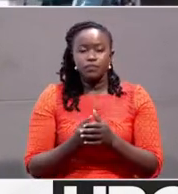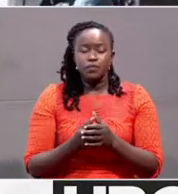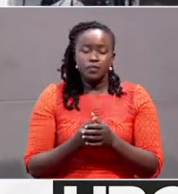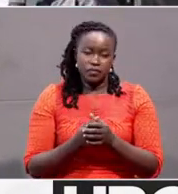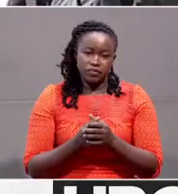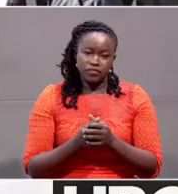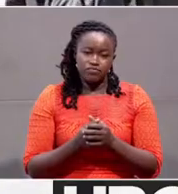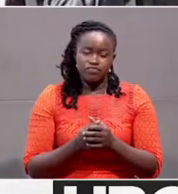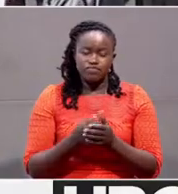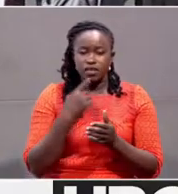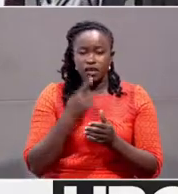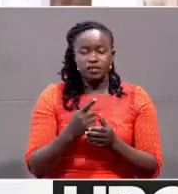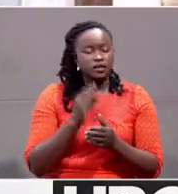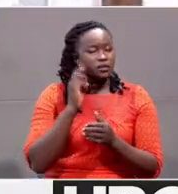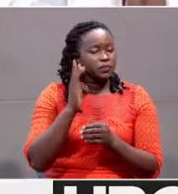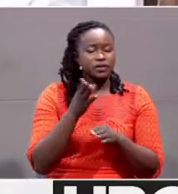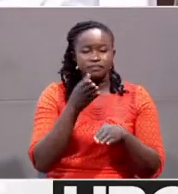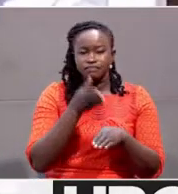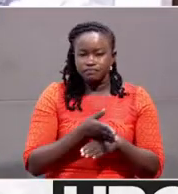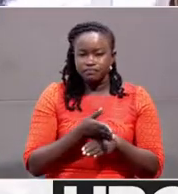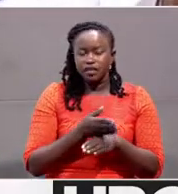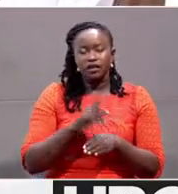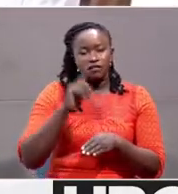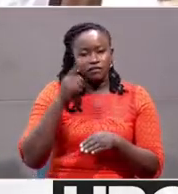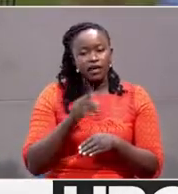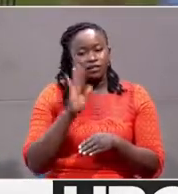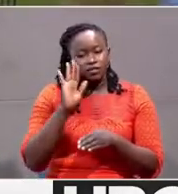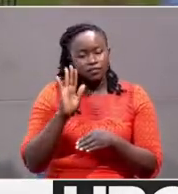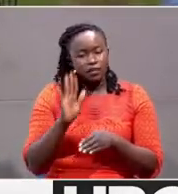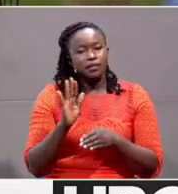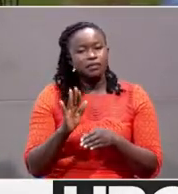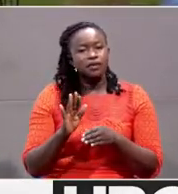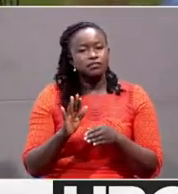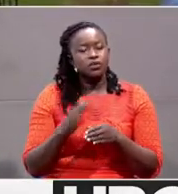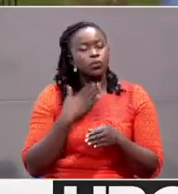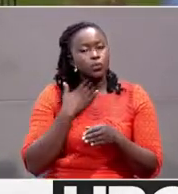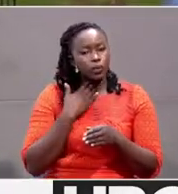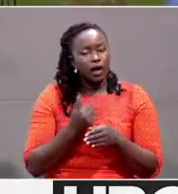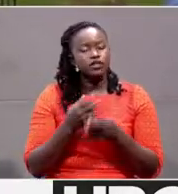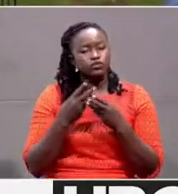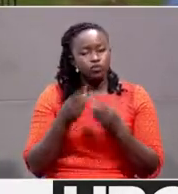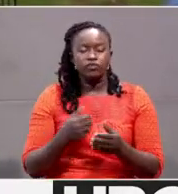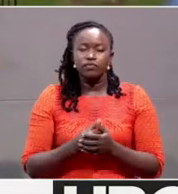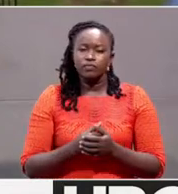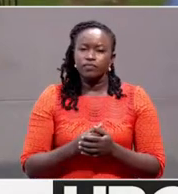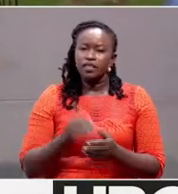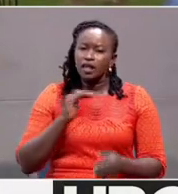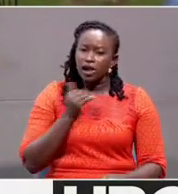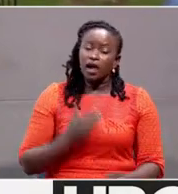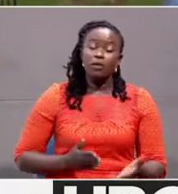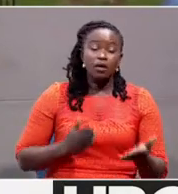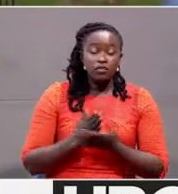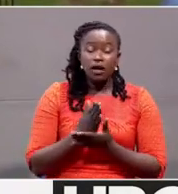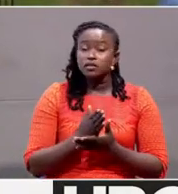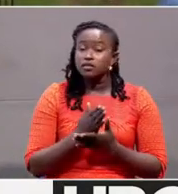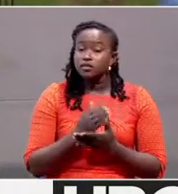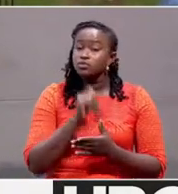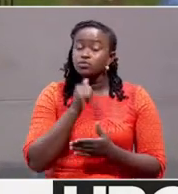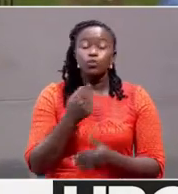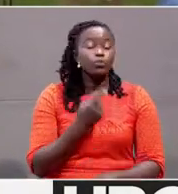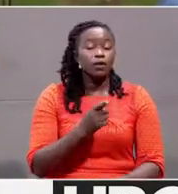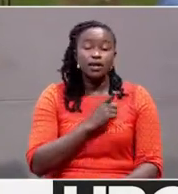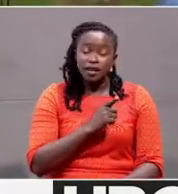continue their industry actually until their demands are honored. Because it is our right, it is not even a privilege.